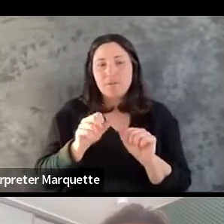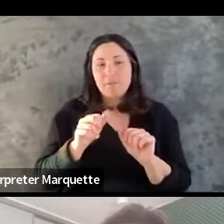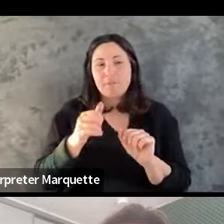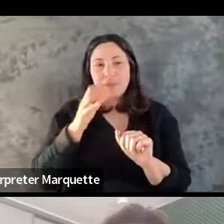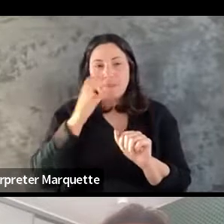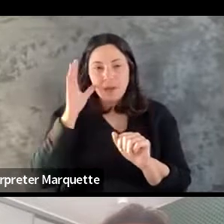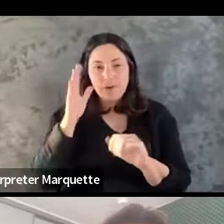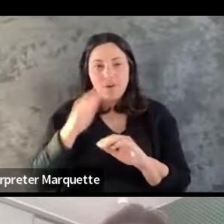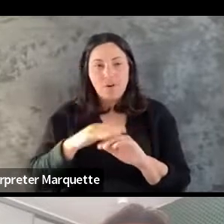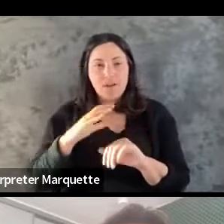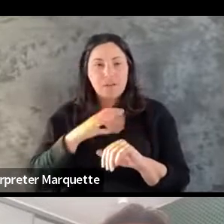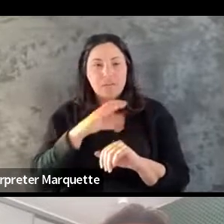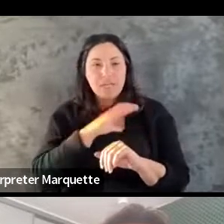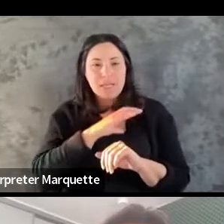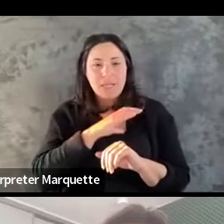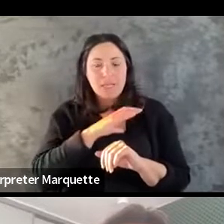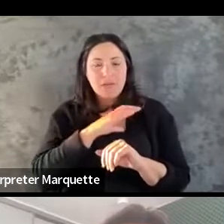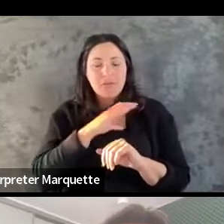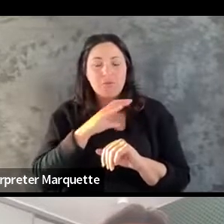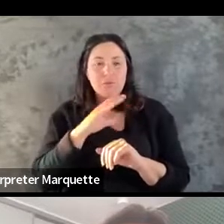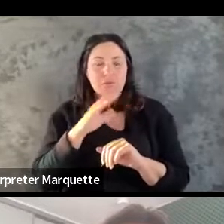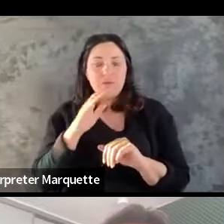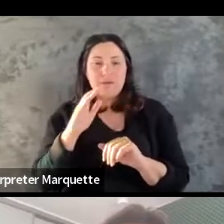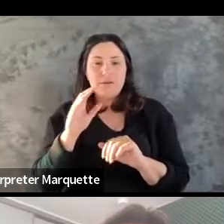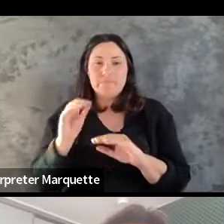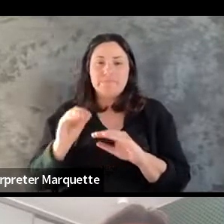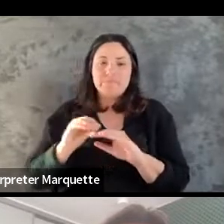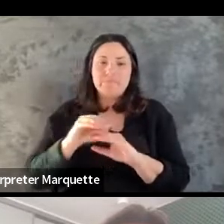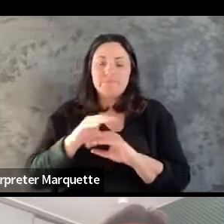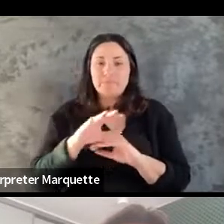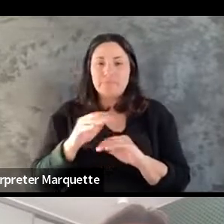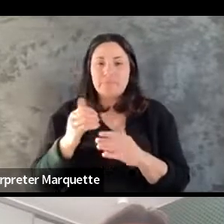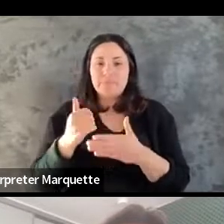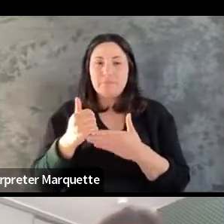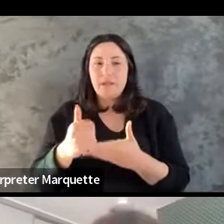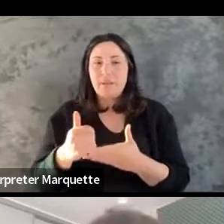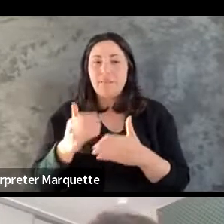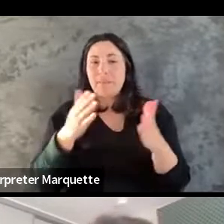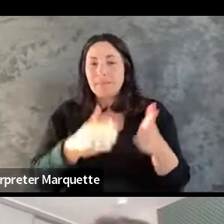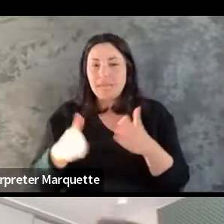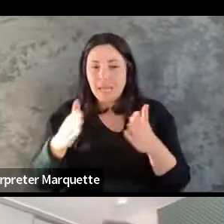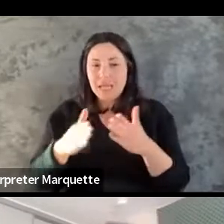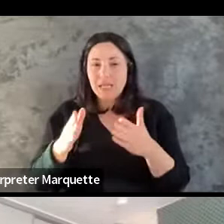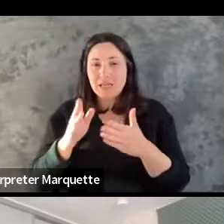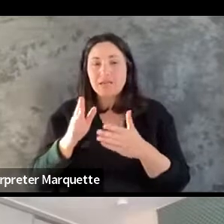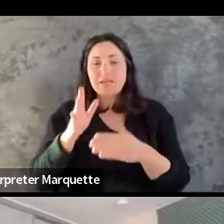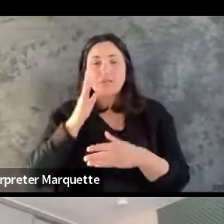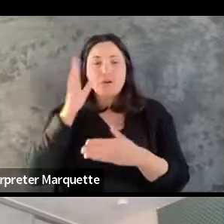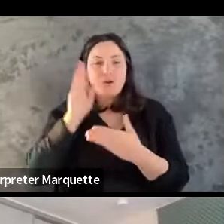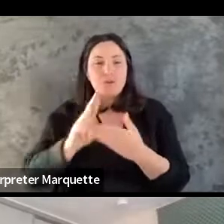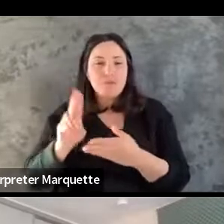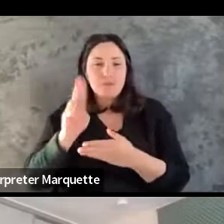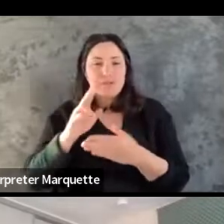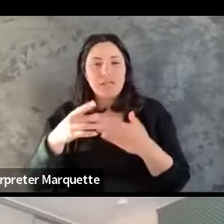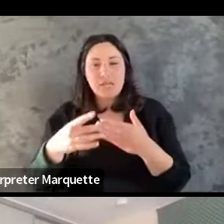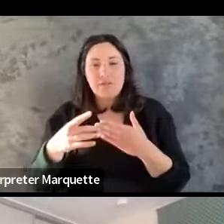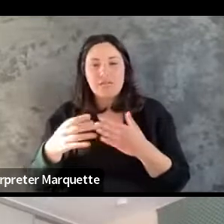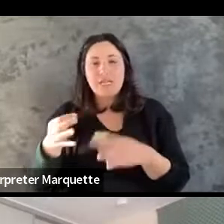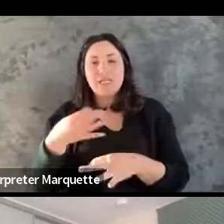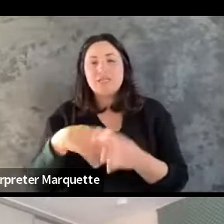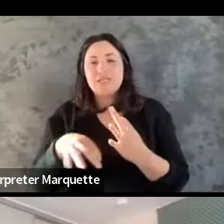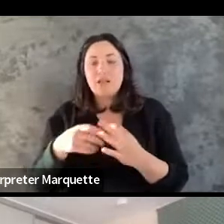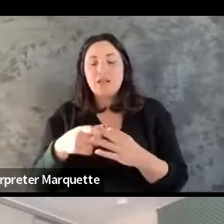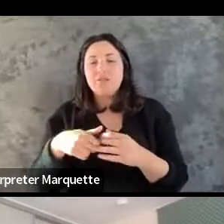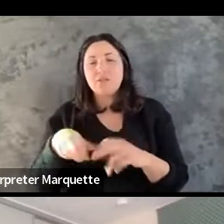on the committee, would be meaningful for planning the parent university and even conducting it. So as opposed to being the passive